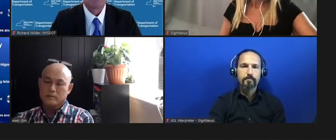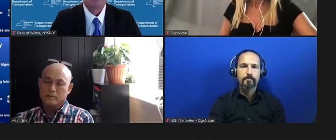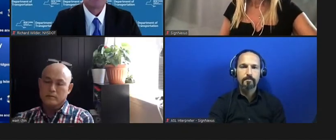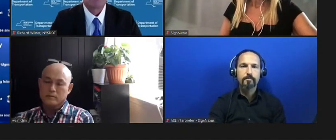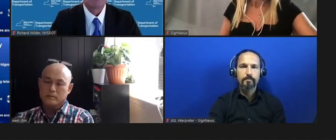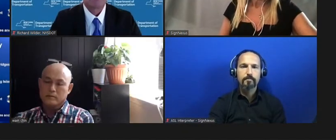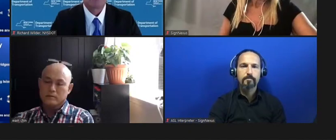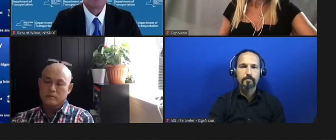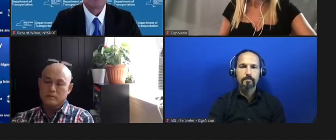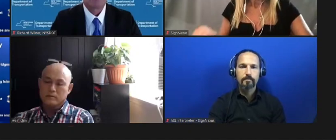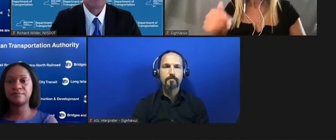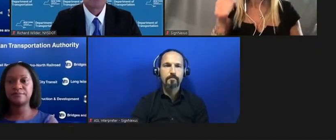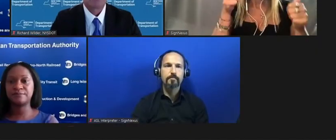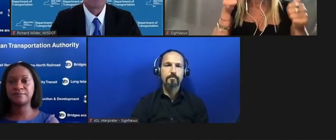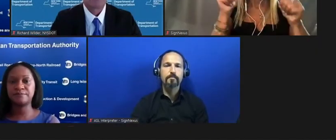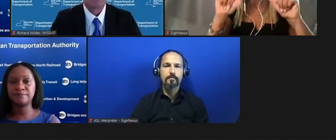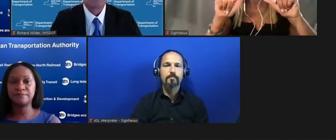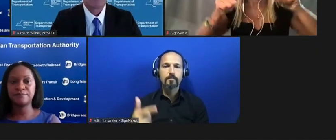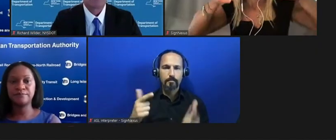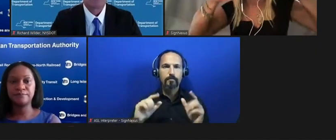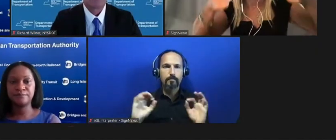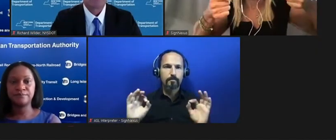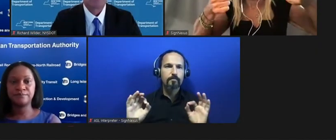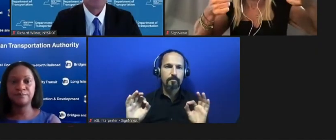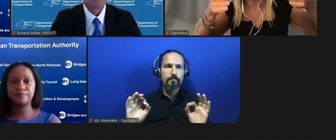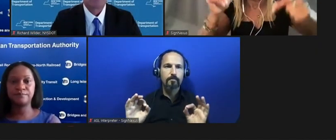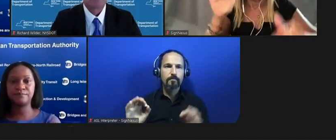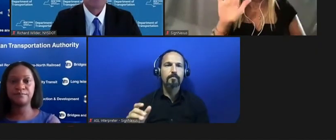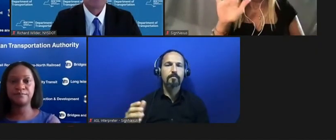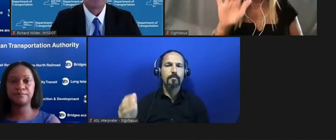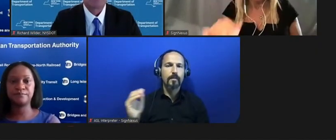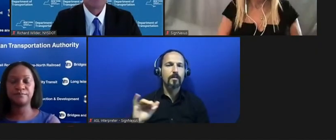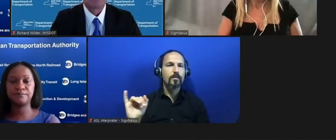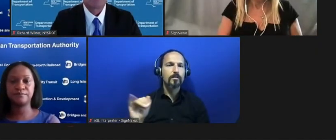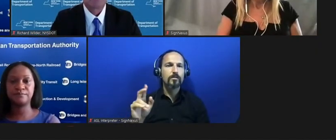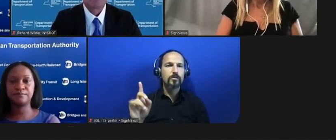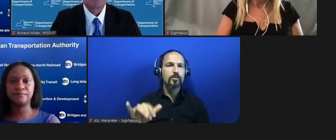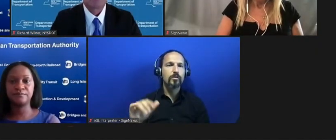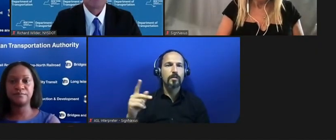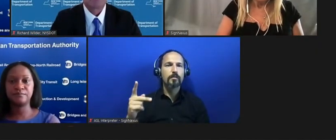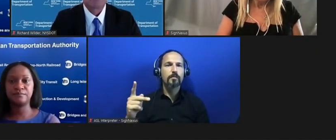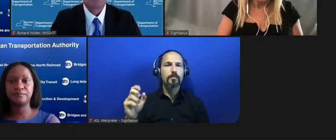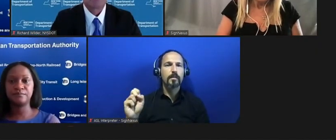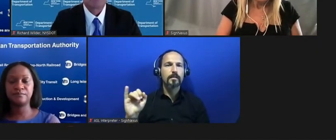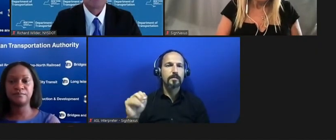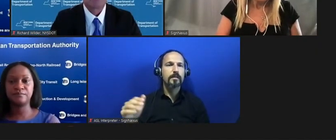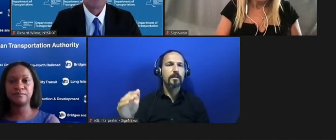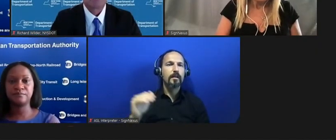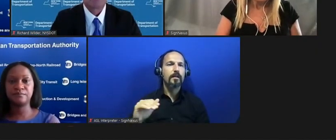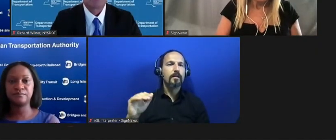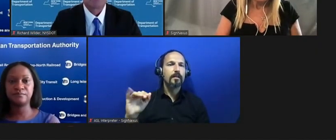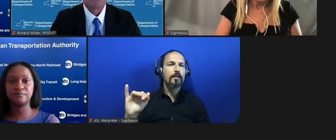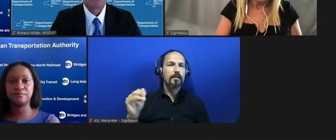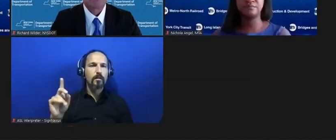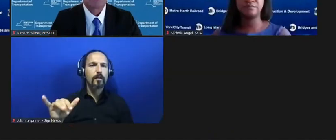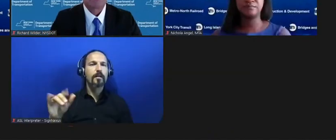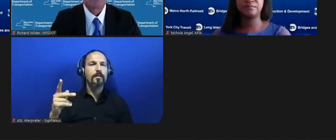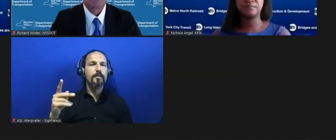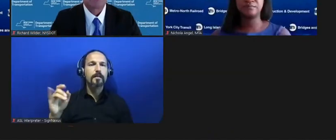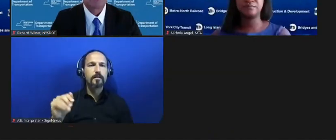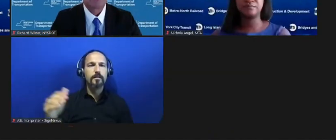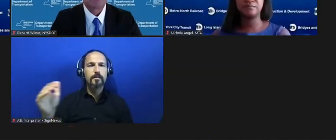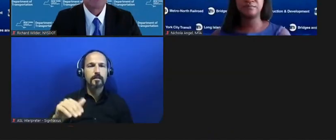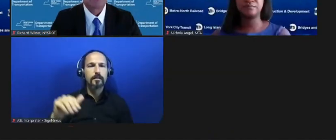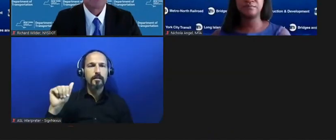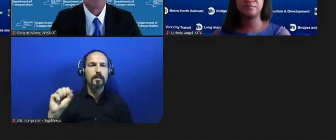Jennifer MC followed by Judy pesson our next speaker is Judy pessen followed by